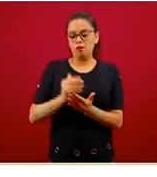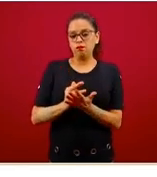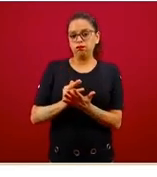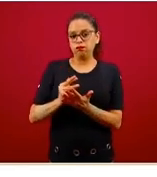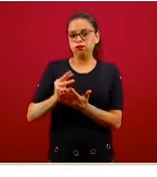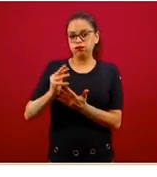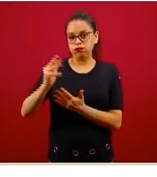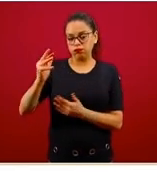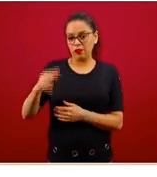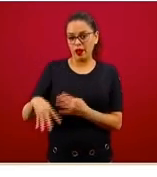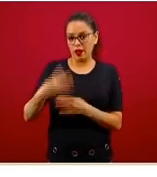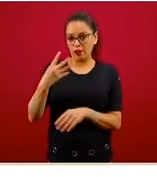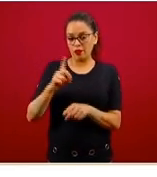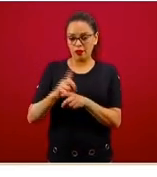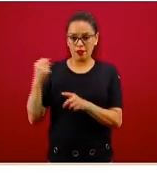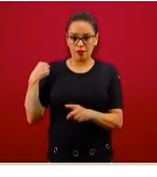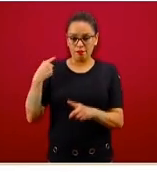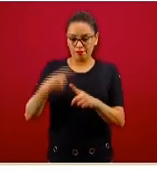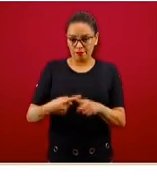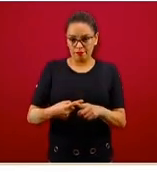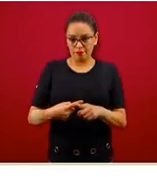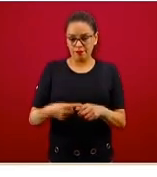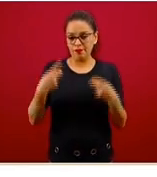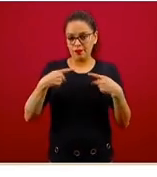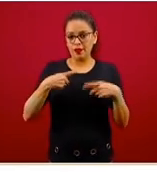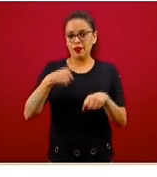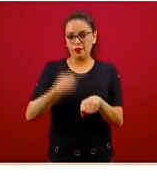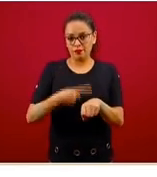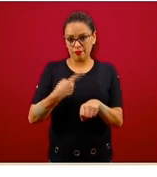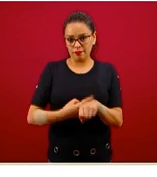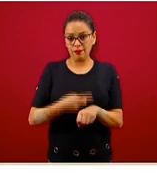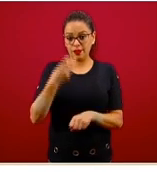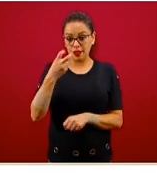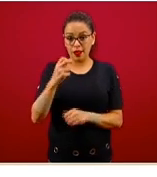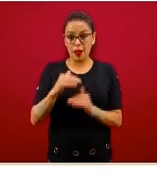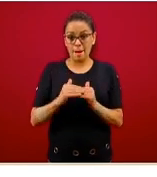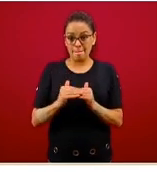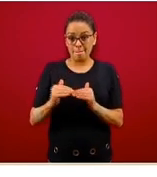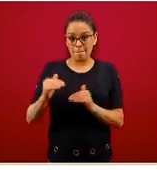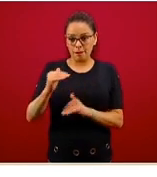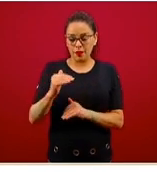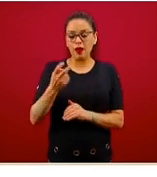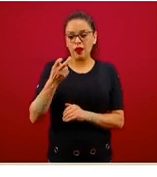to show a more visible color scale, meaning they have a higher